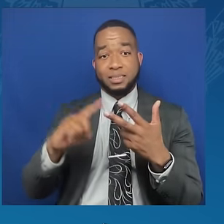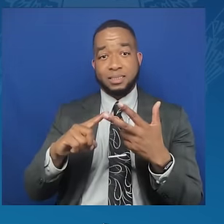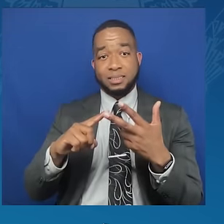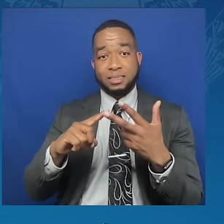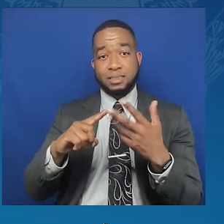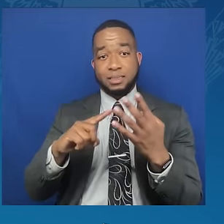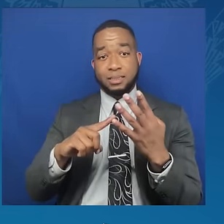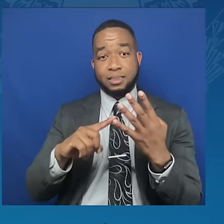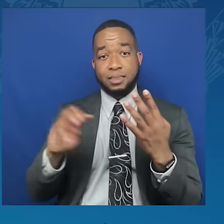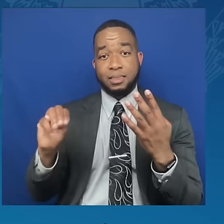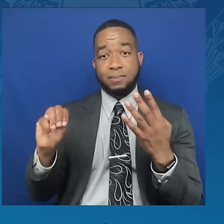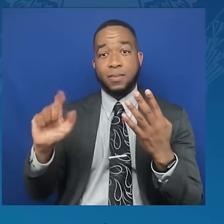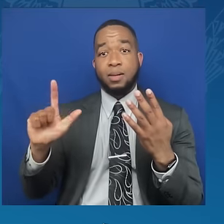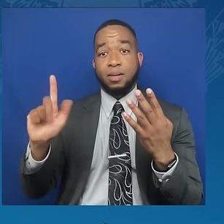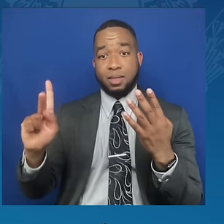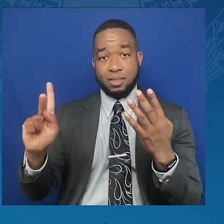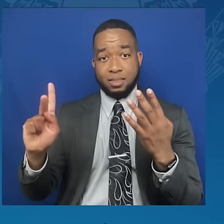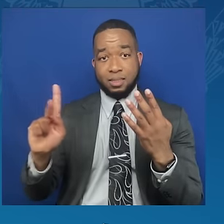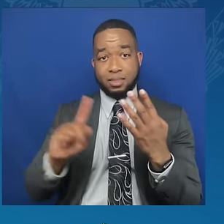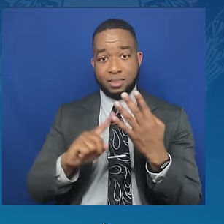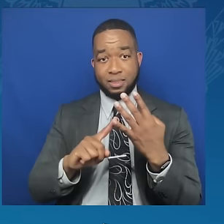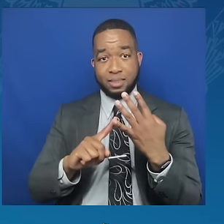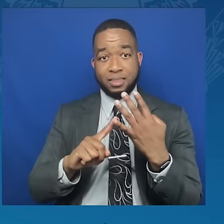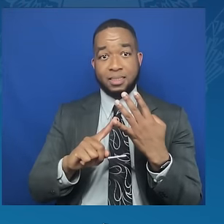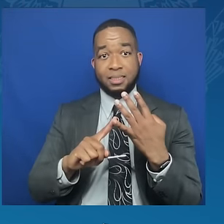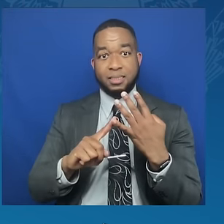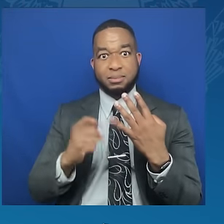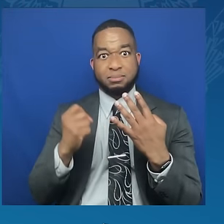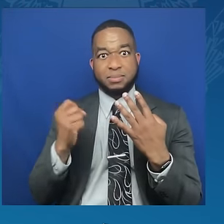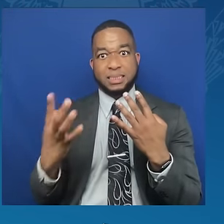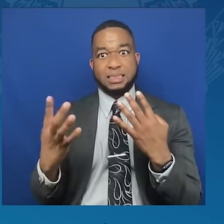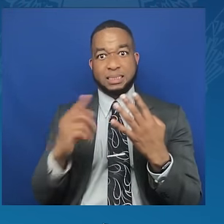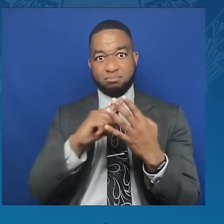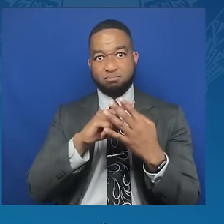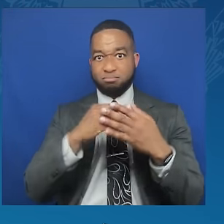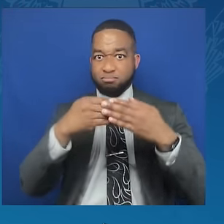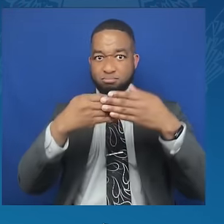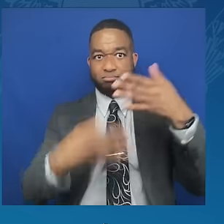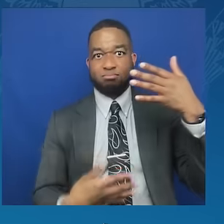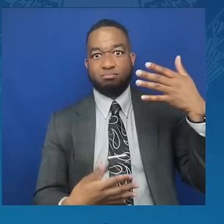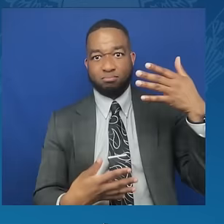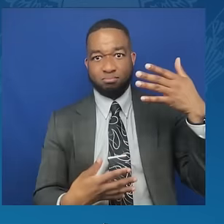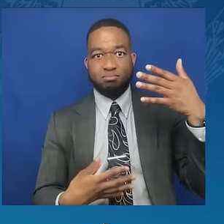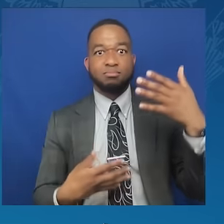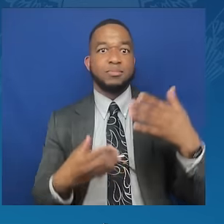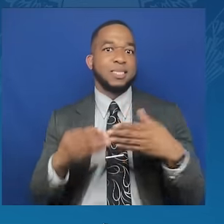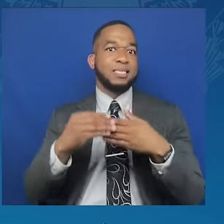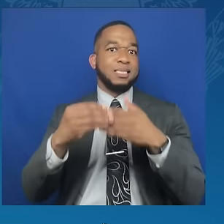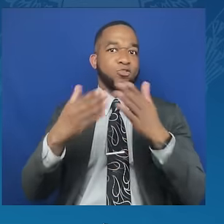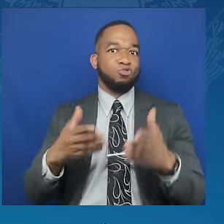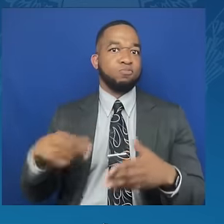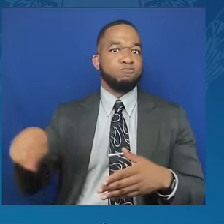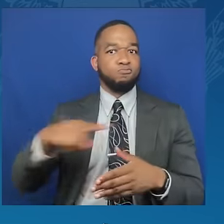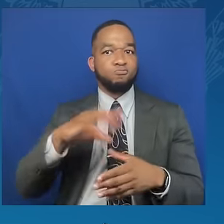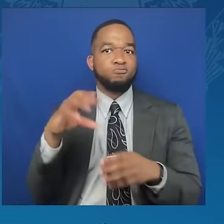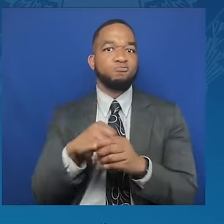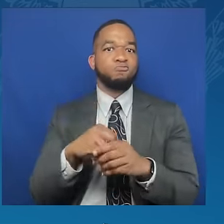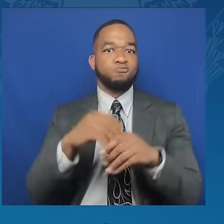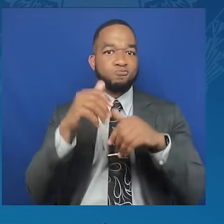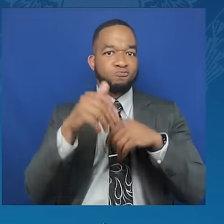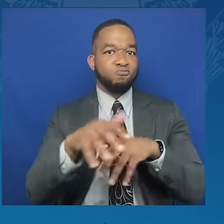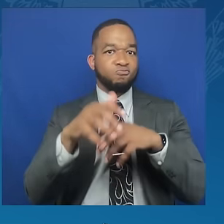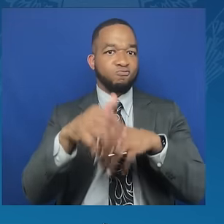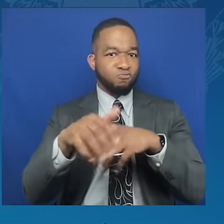many others. These leaders and foot soldiers have made strides towards the betterment of the world, and they forever have